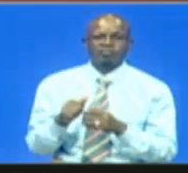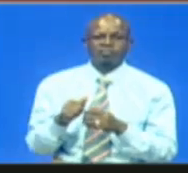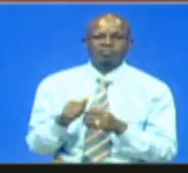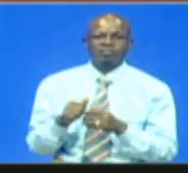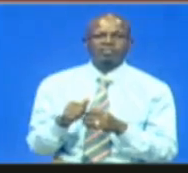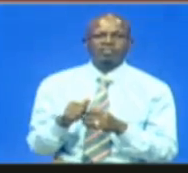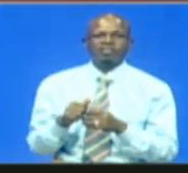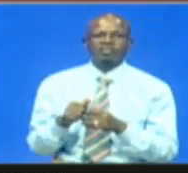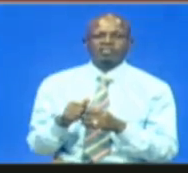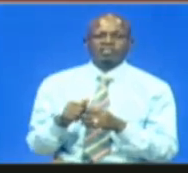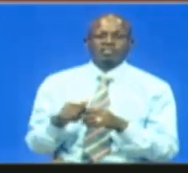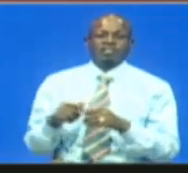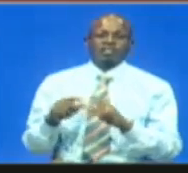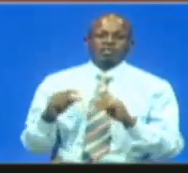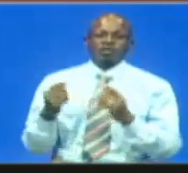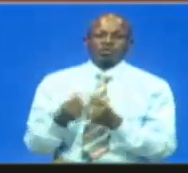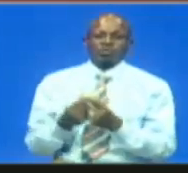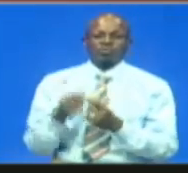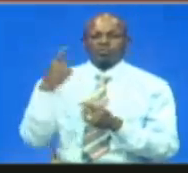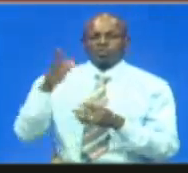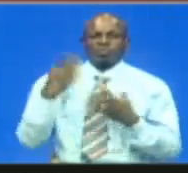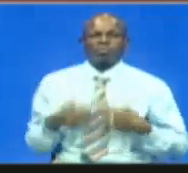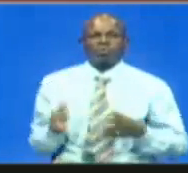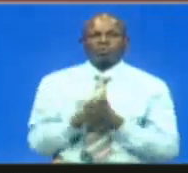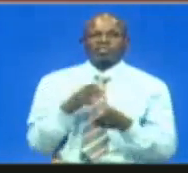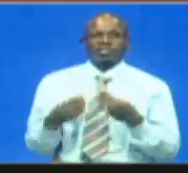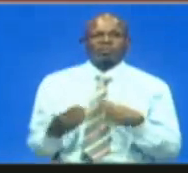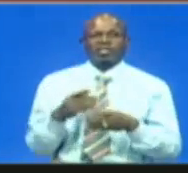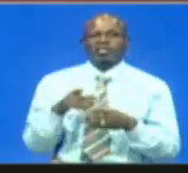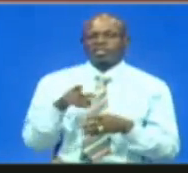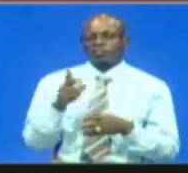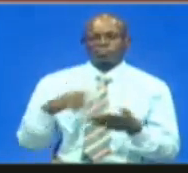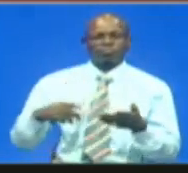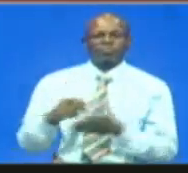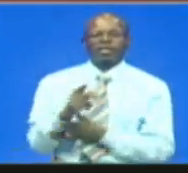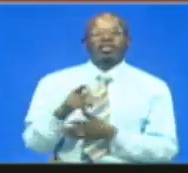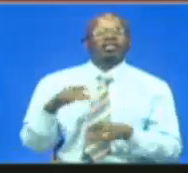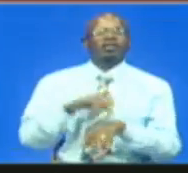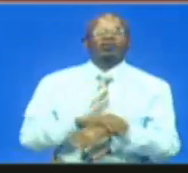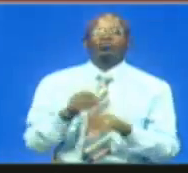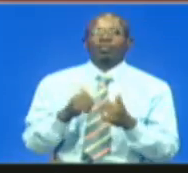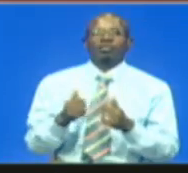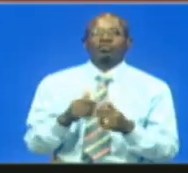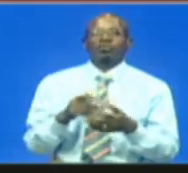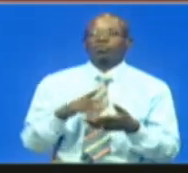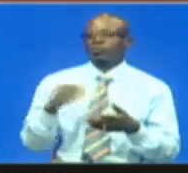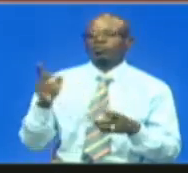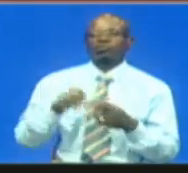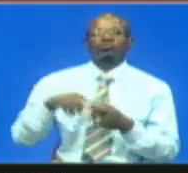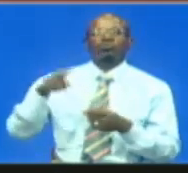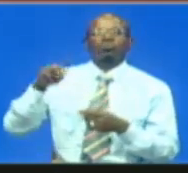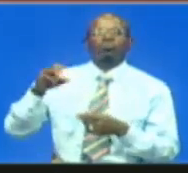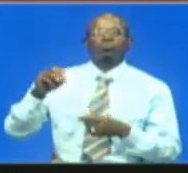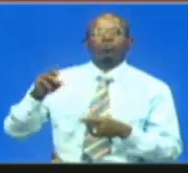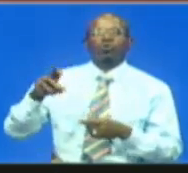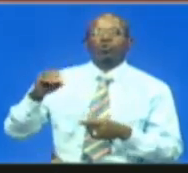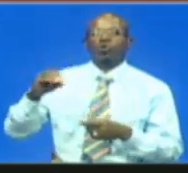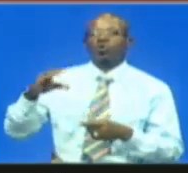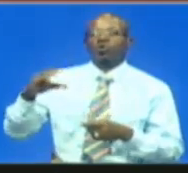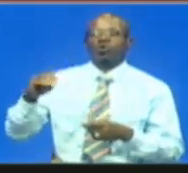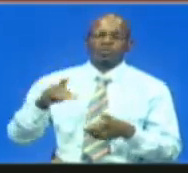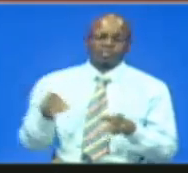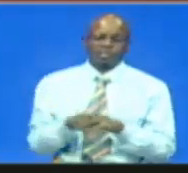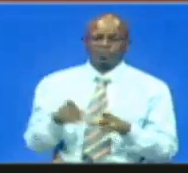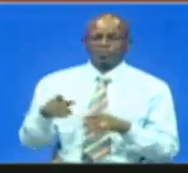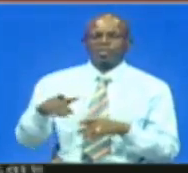flew Kenya's flag to the fourth international athletics meeting held in Marrakech, Morocco, blocked the Thika superhighway demanding